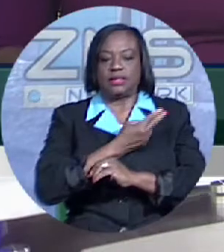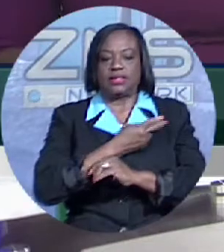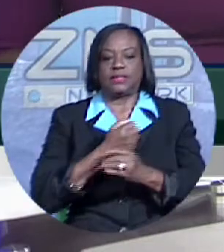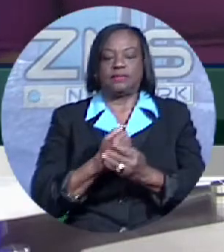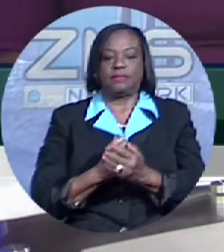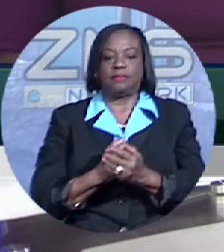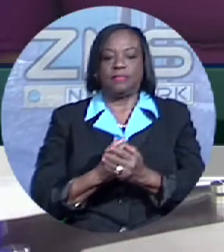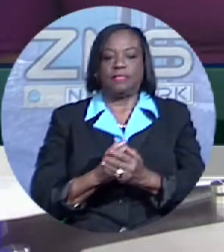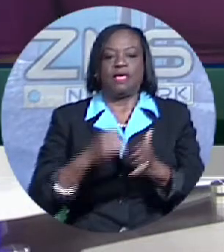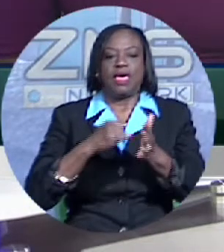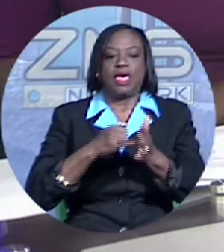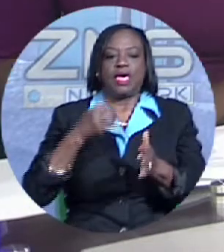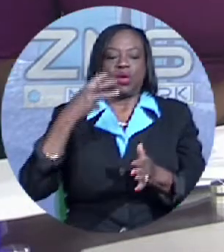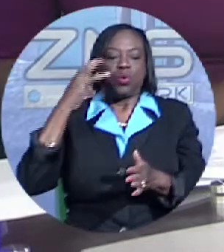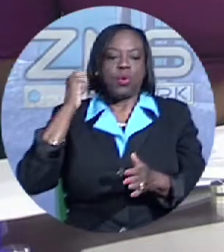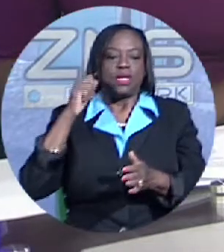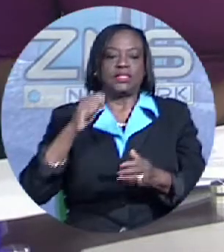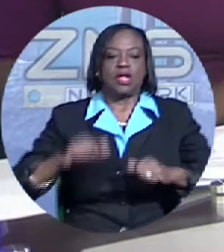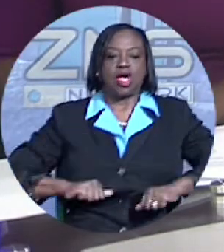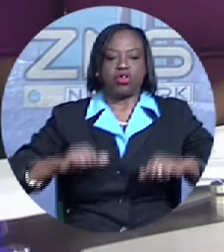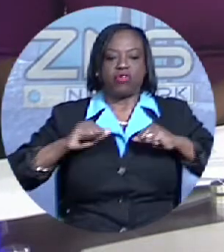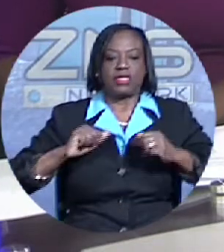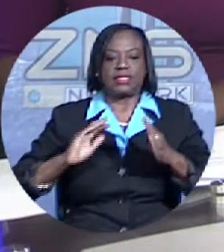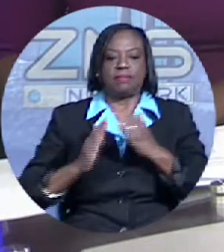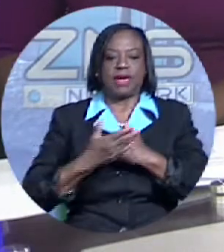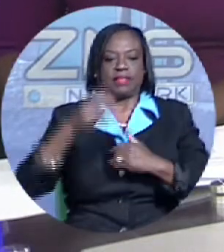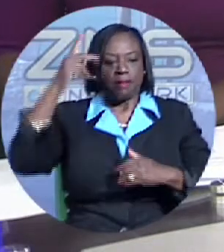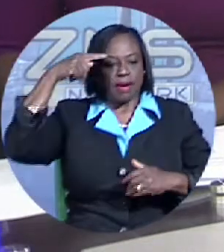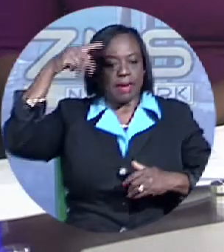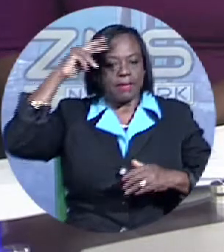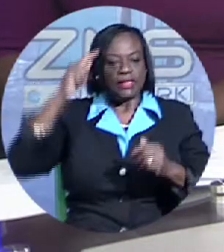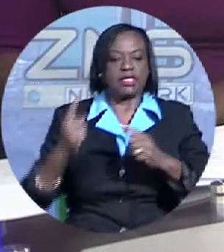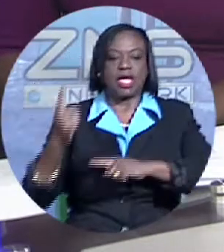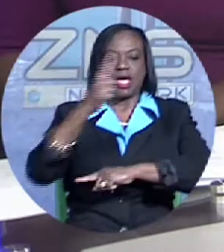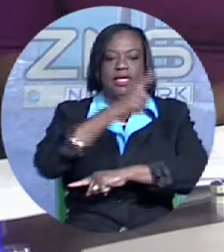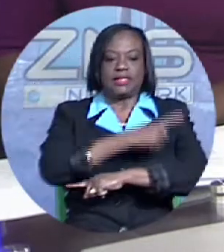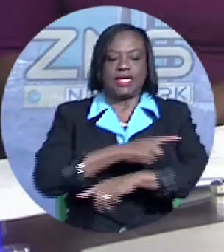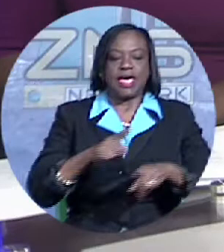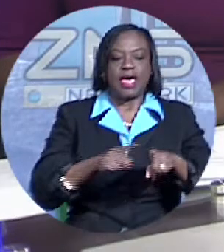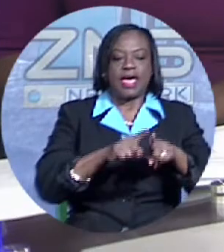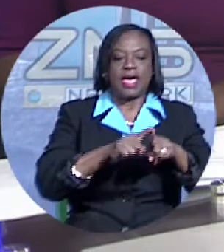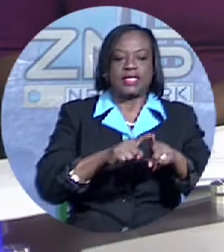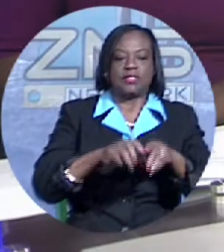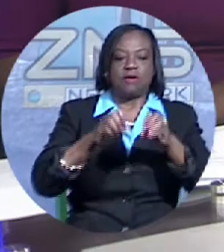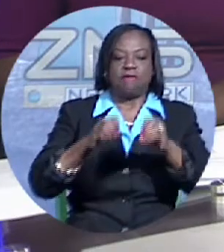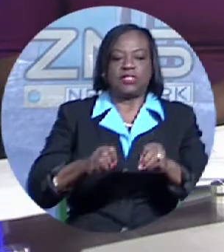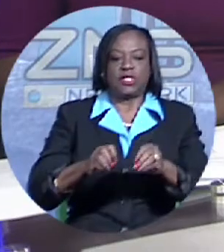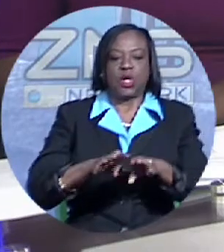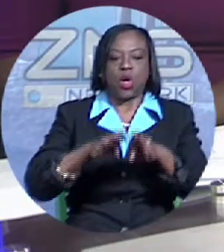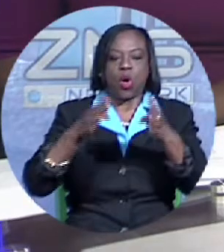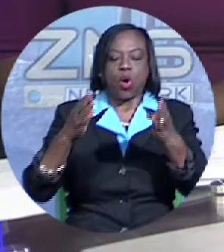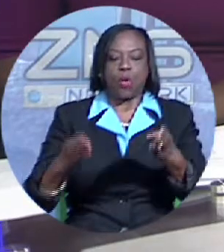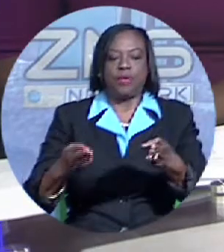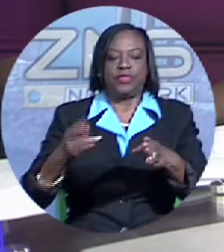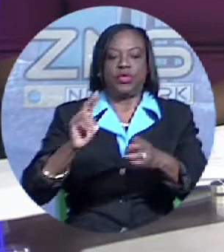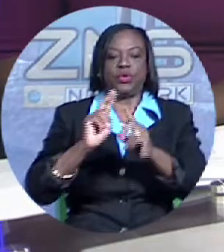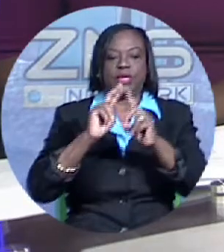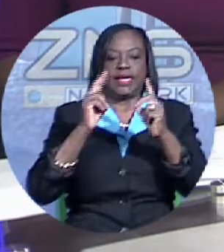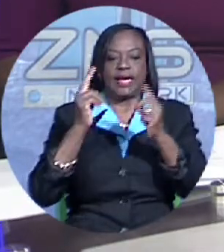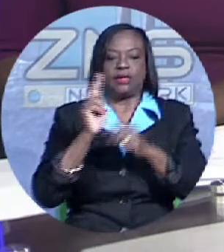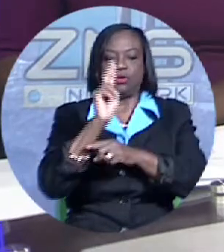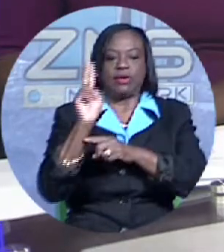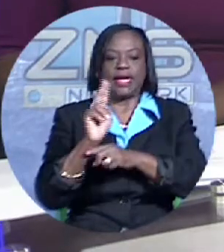news, it was a candid address by the Prime Minister today as he officially opened the United Nations Symposium for Small Island